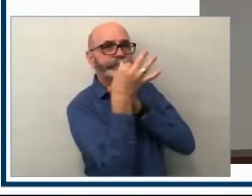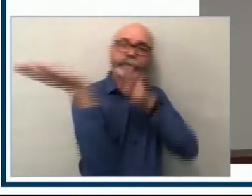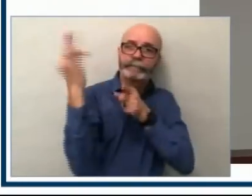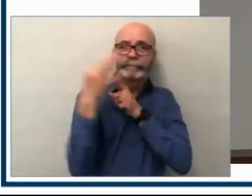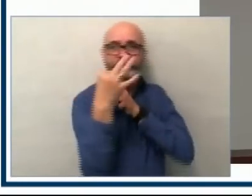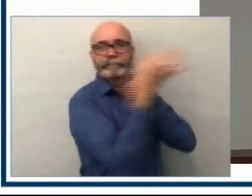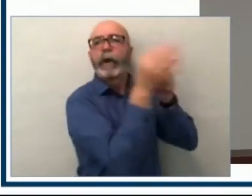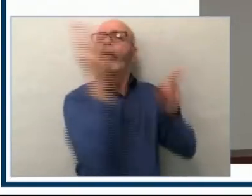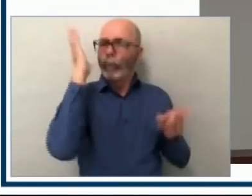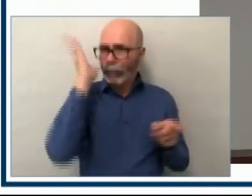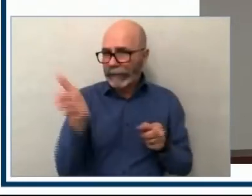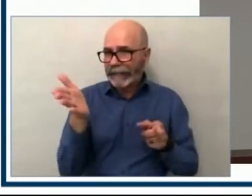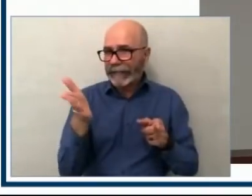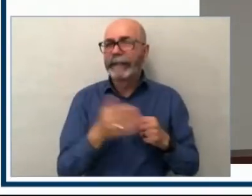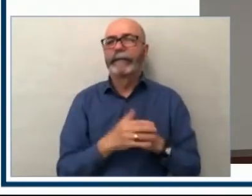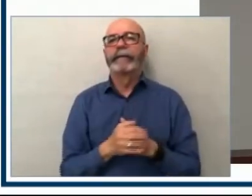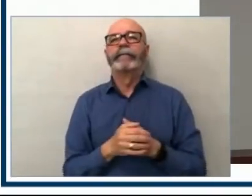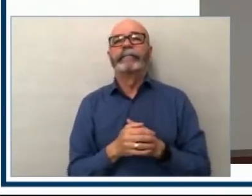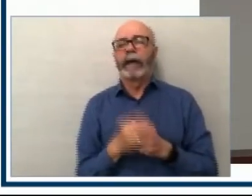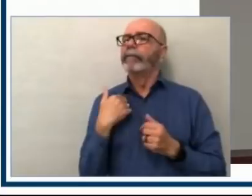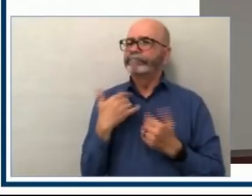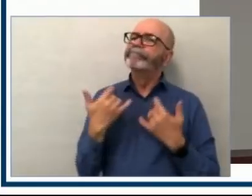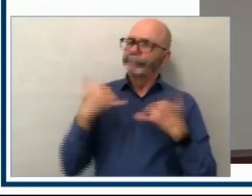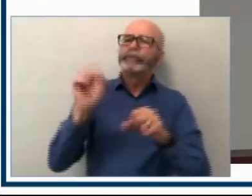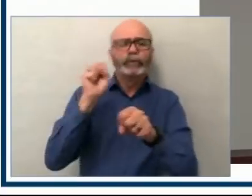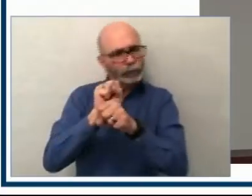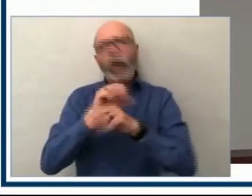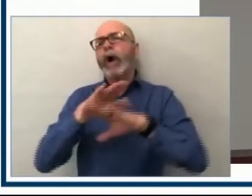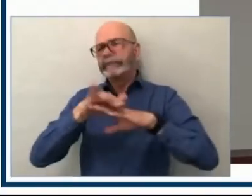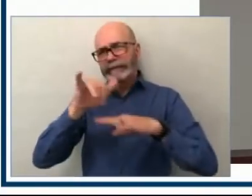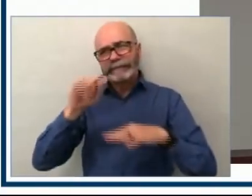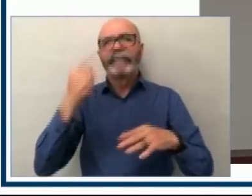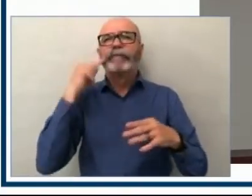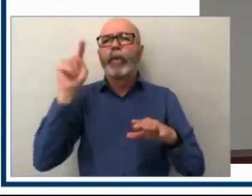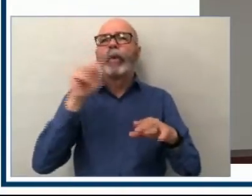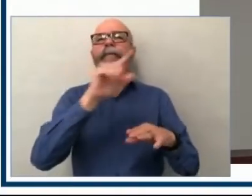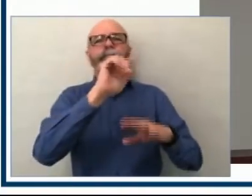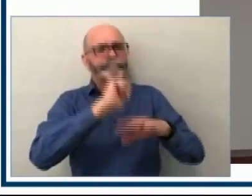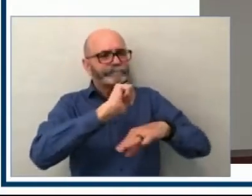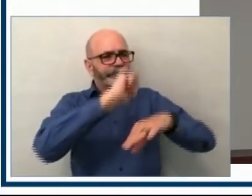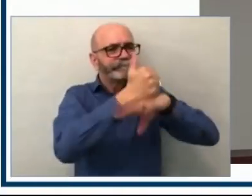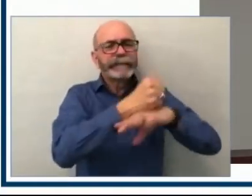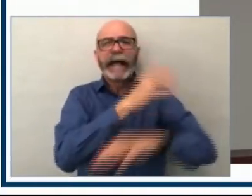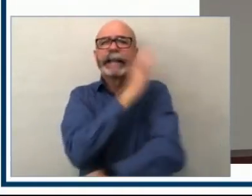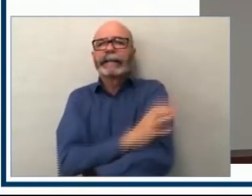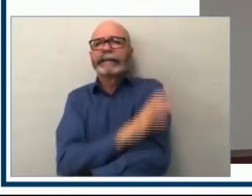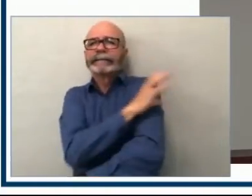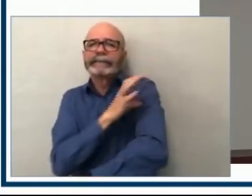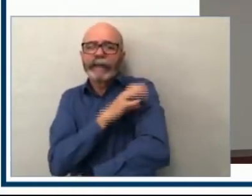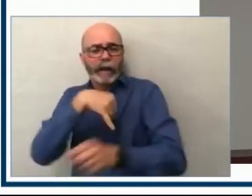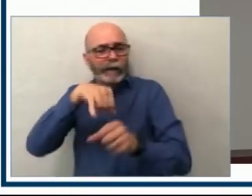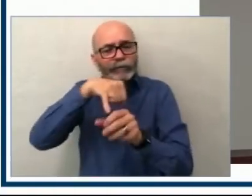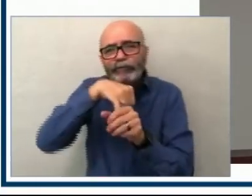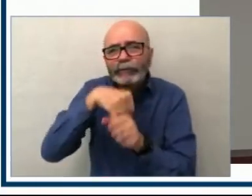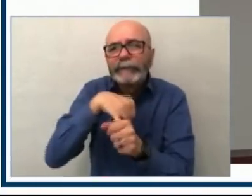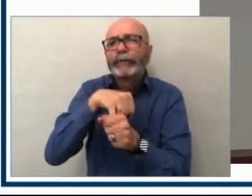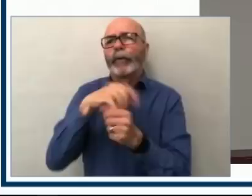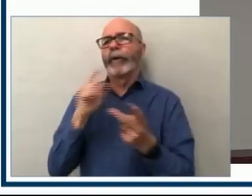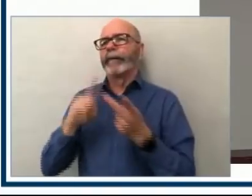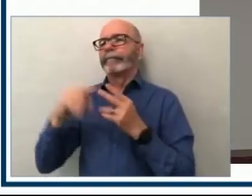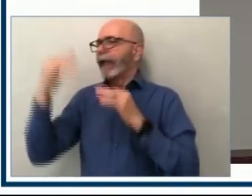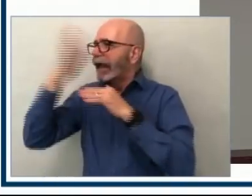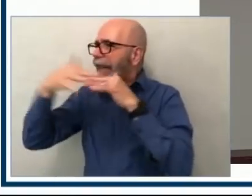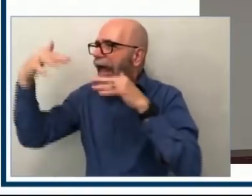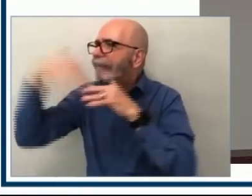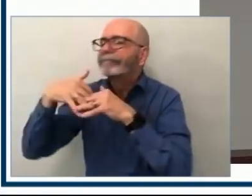our prototype clinics for pharmacies and in our First Nations communities, which we mentioned last week. And as we develop more details,